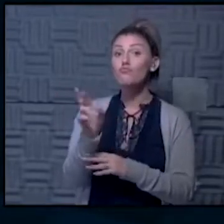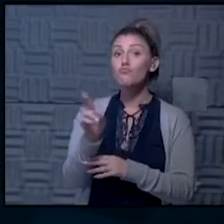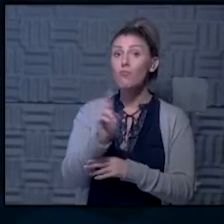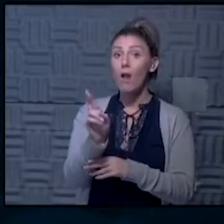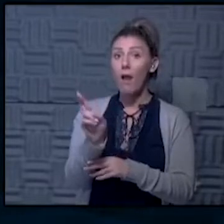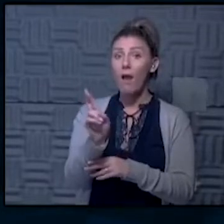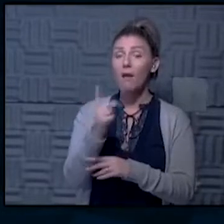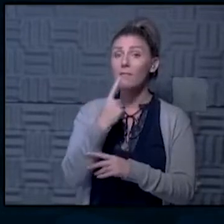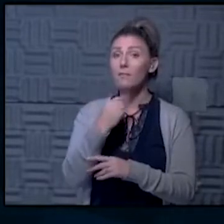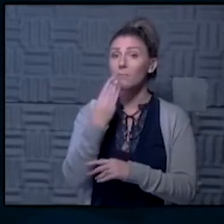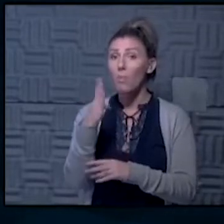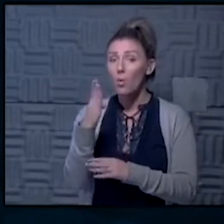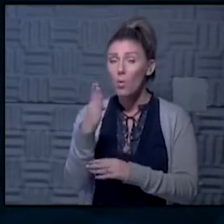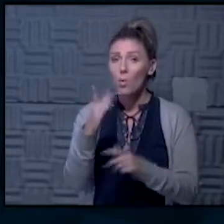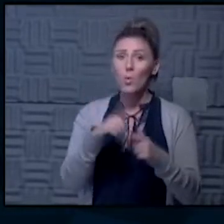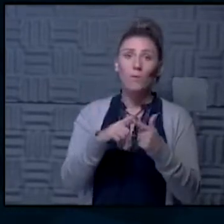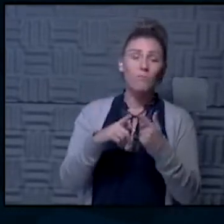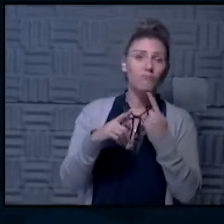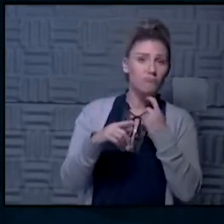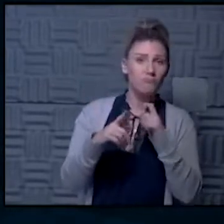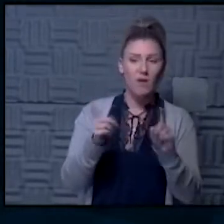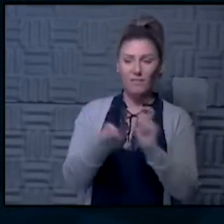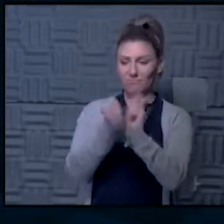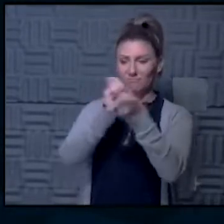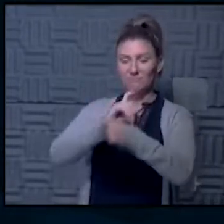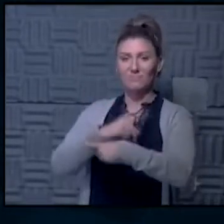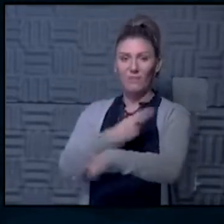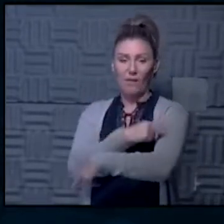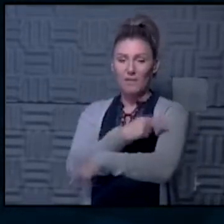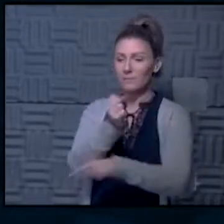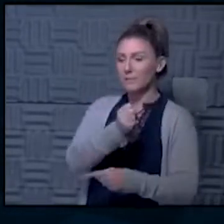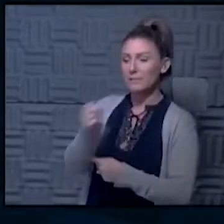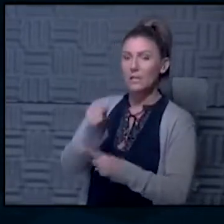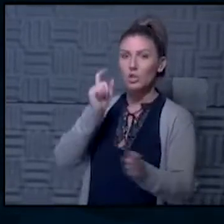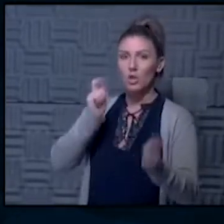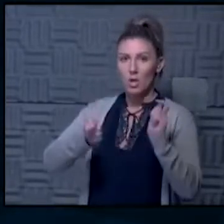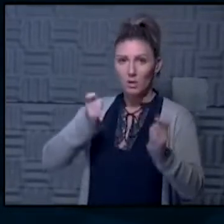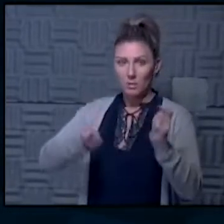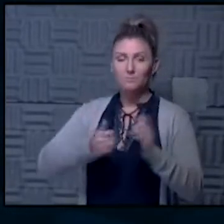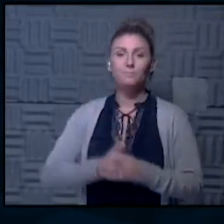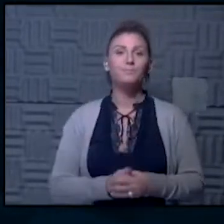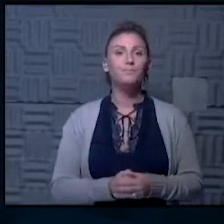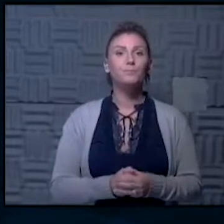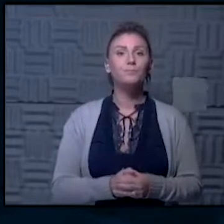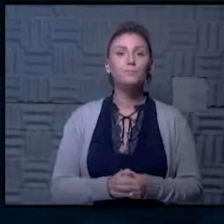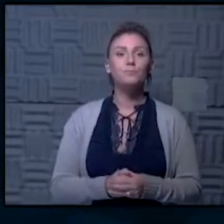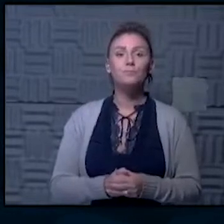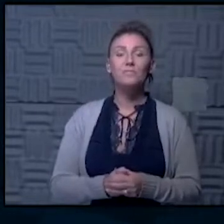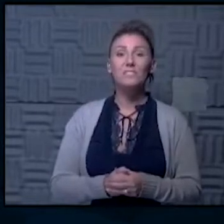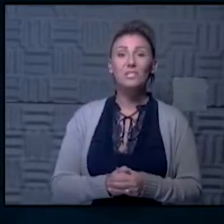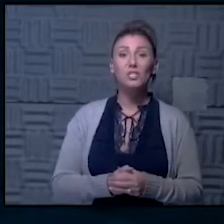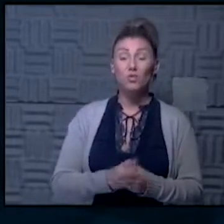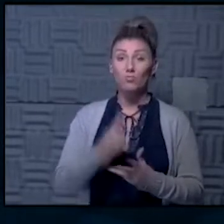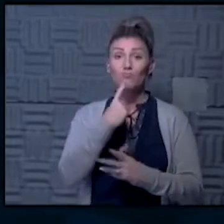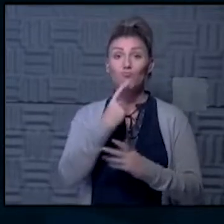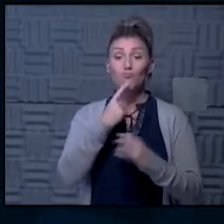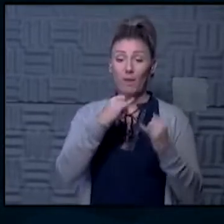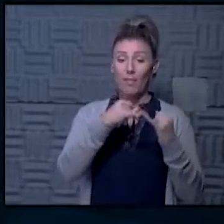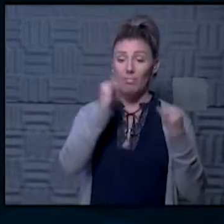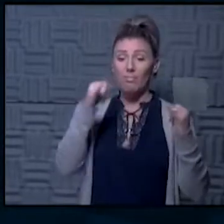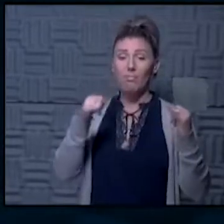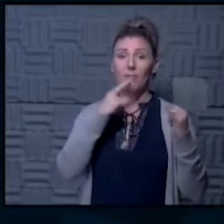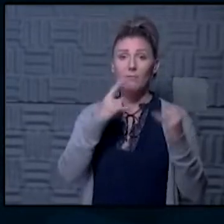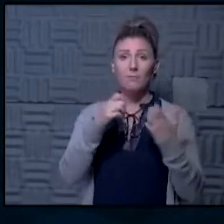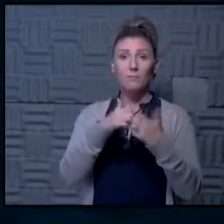blue charts are population-adjusted hospitalizations. And so the solid red line